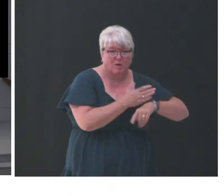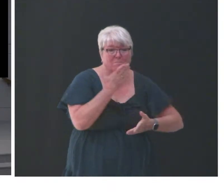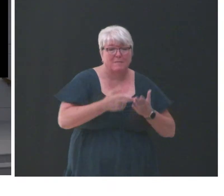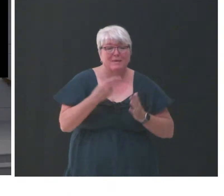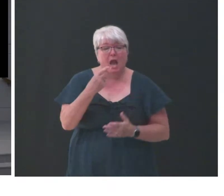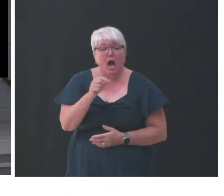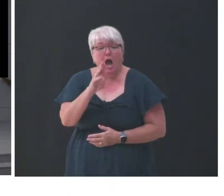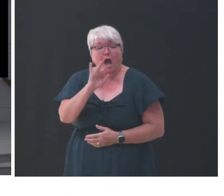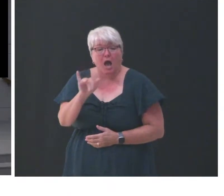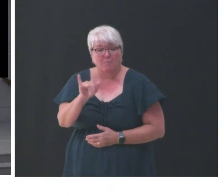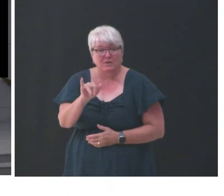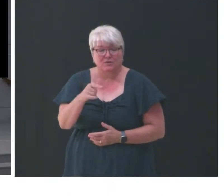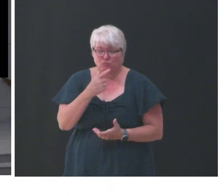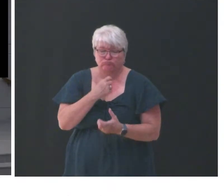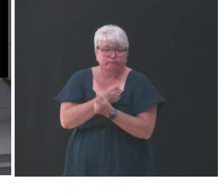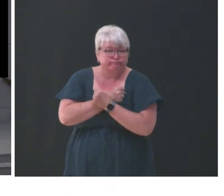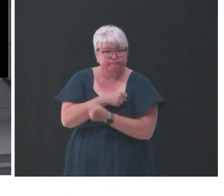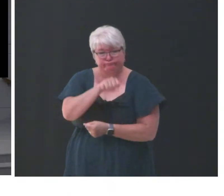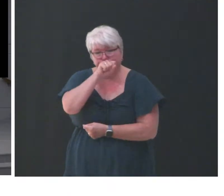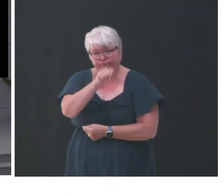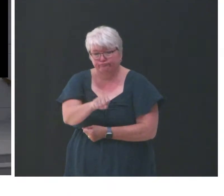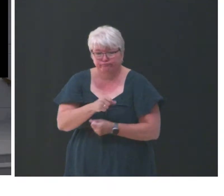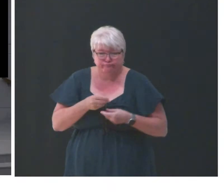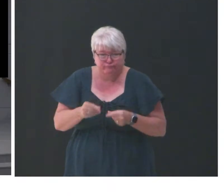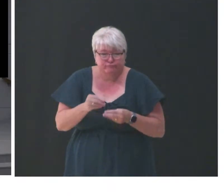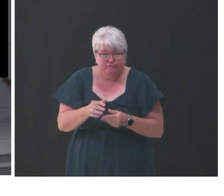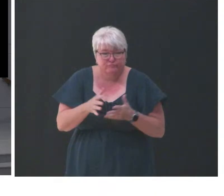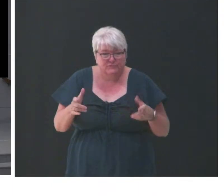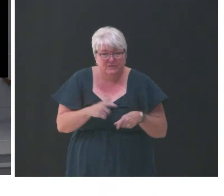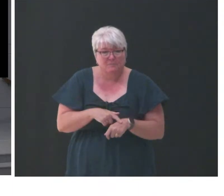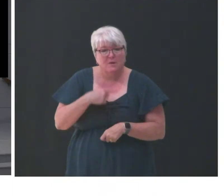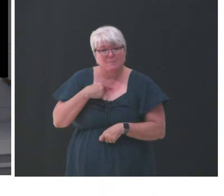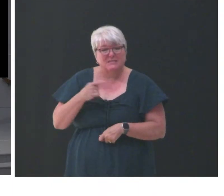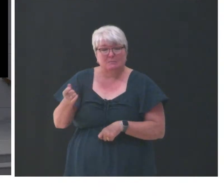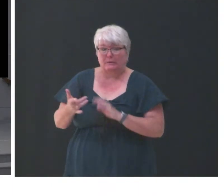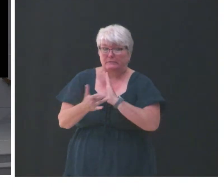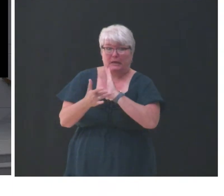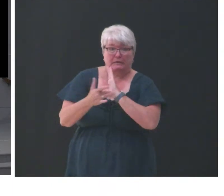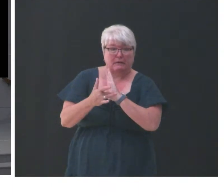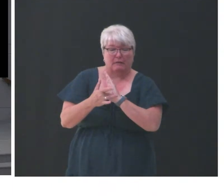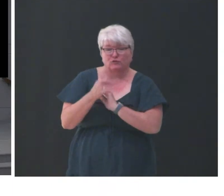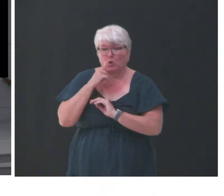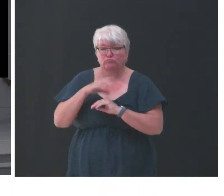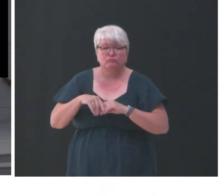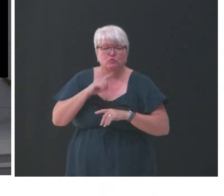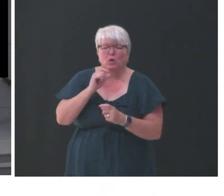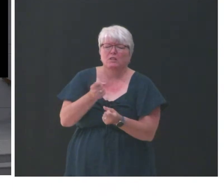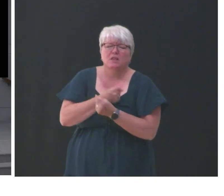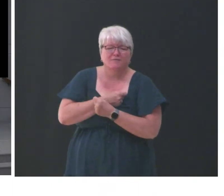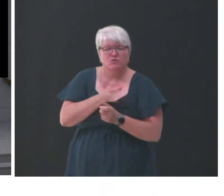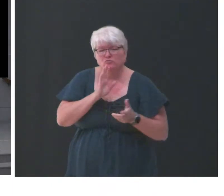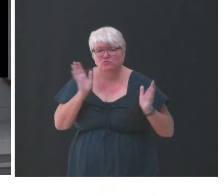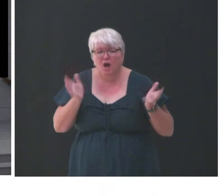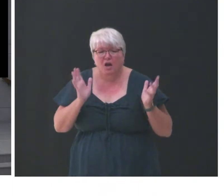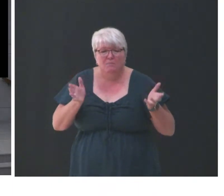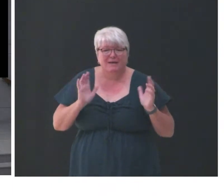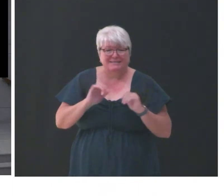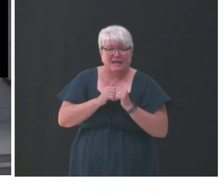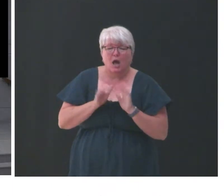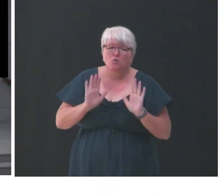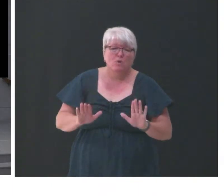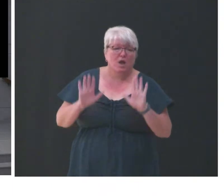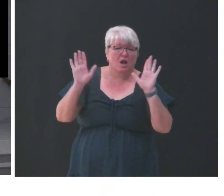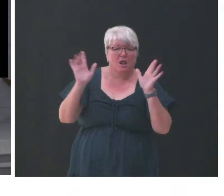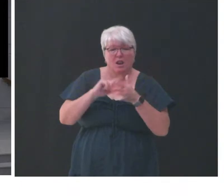hobby that you express your love for and you spend too much. It may be some crazy kind of technology or convenience and you just love it, you talk about it, and it's how great it